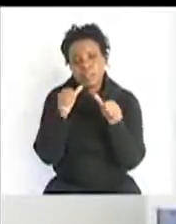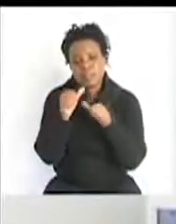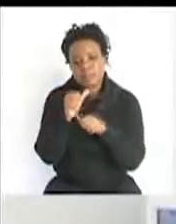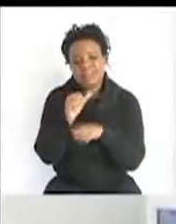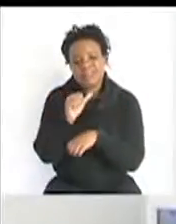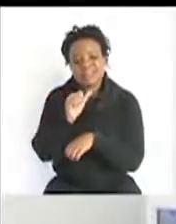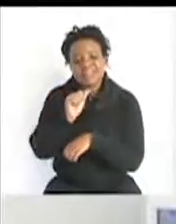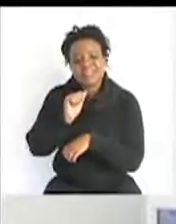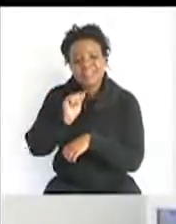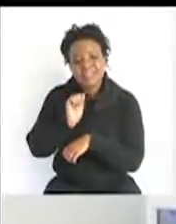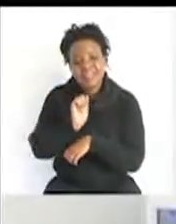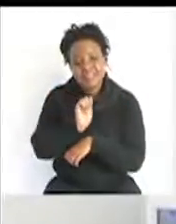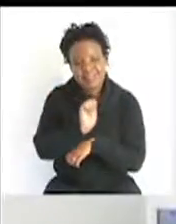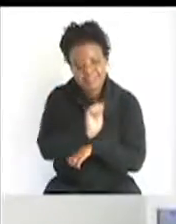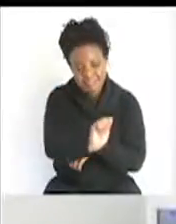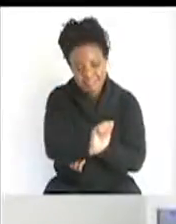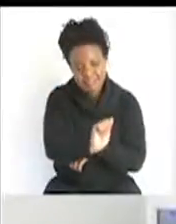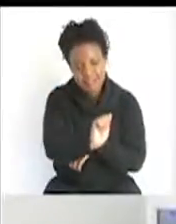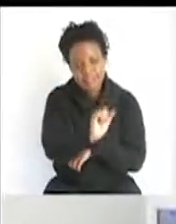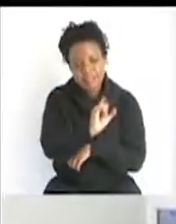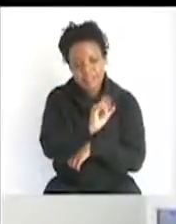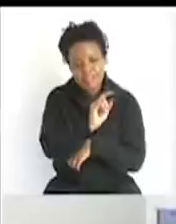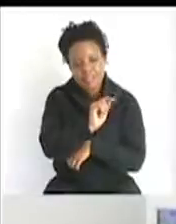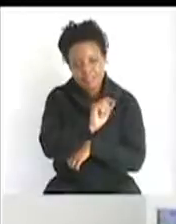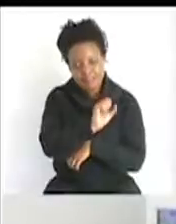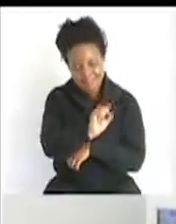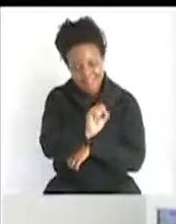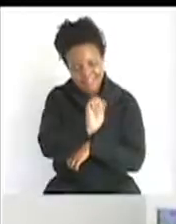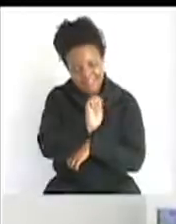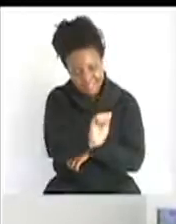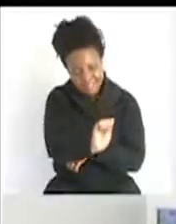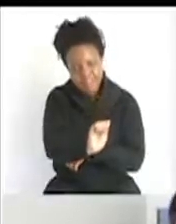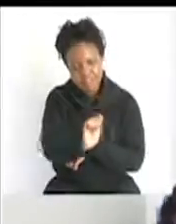its food.